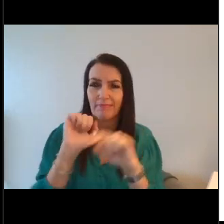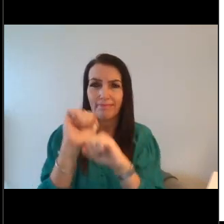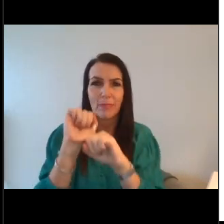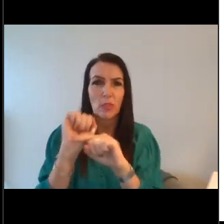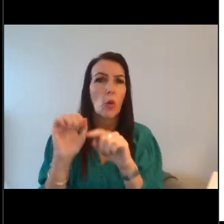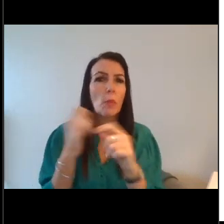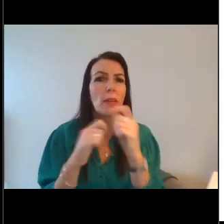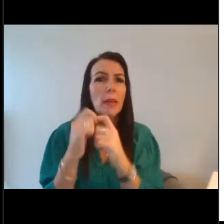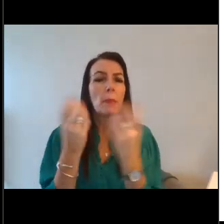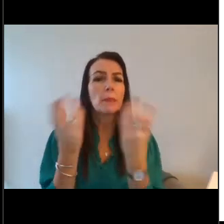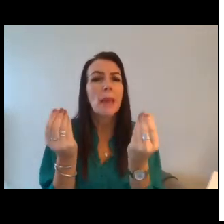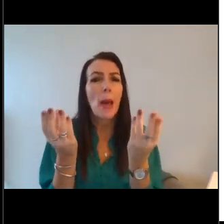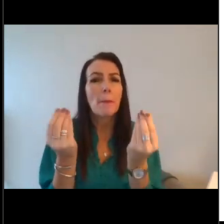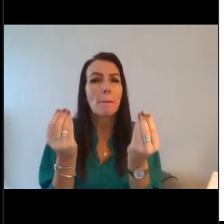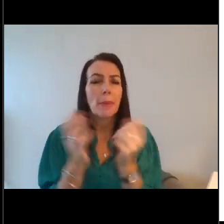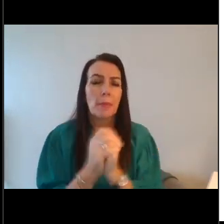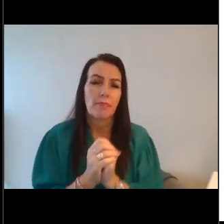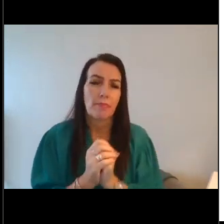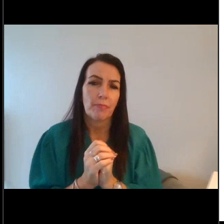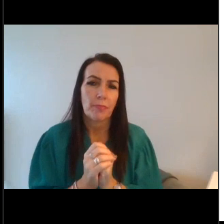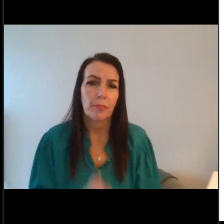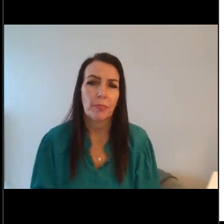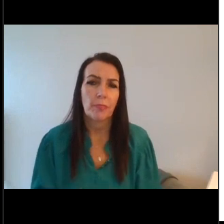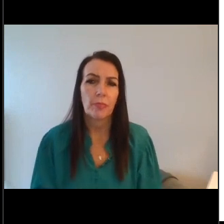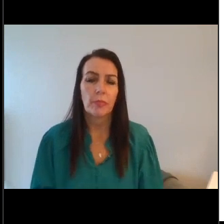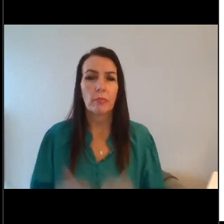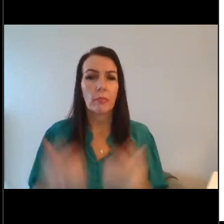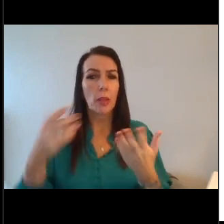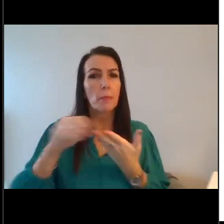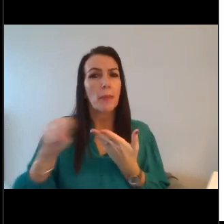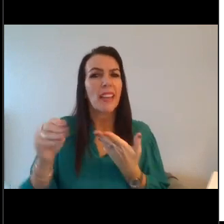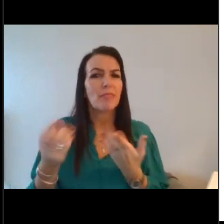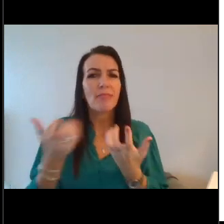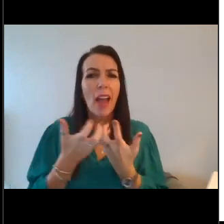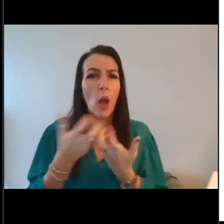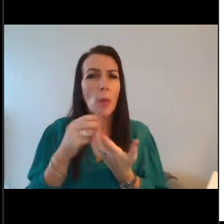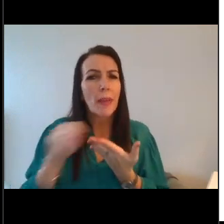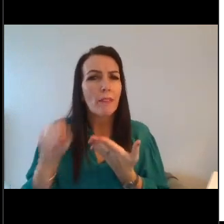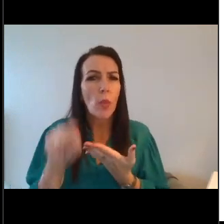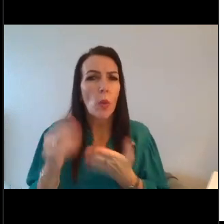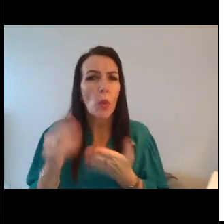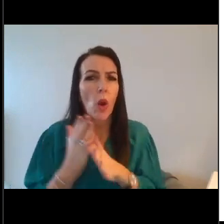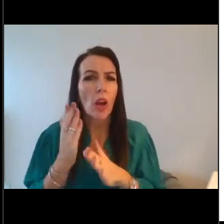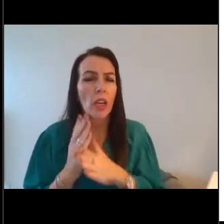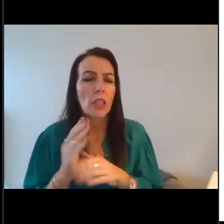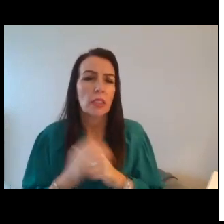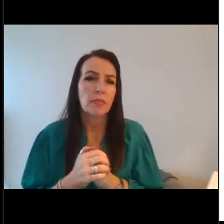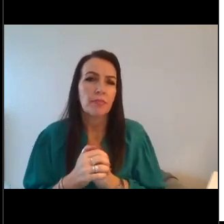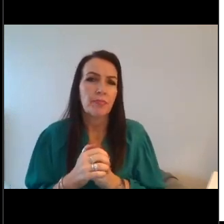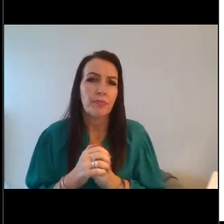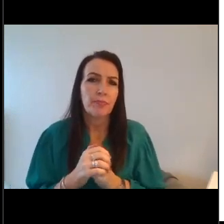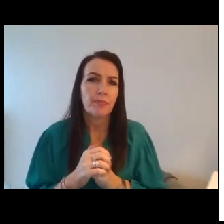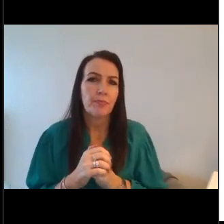problems, etc. Last thing on this slide is how are we going to pay for this? Now, it's a